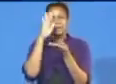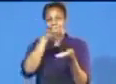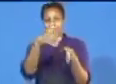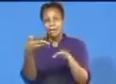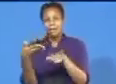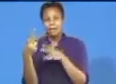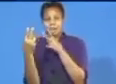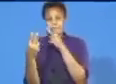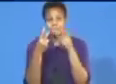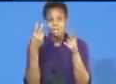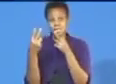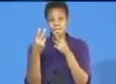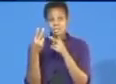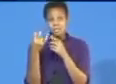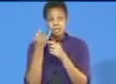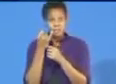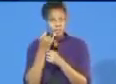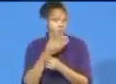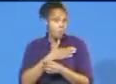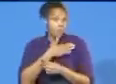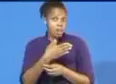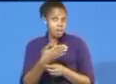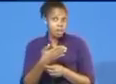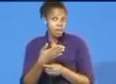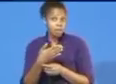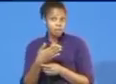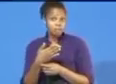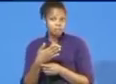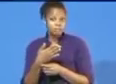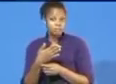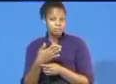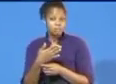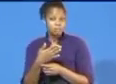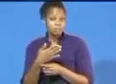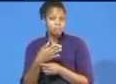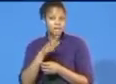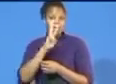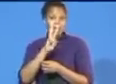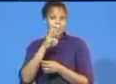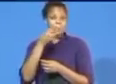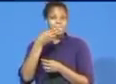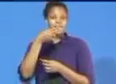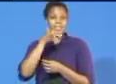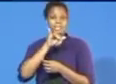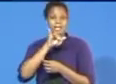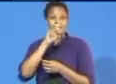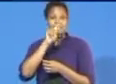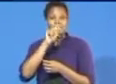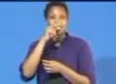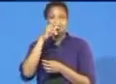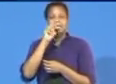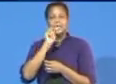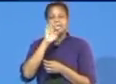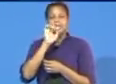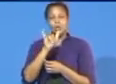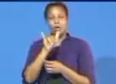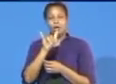Visit, if you will, the bedside of Whitney Houston before she closed her eyes in death.